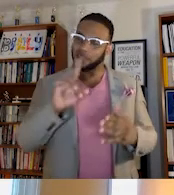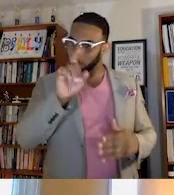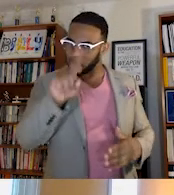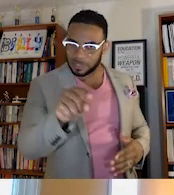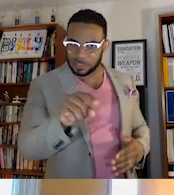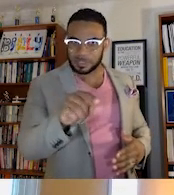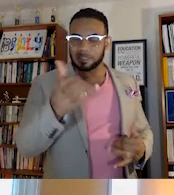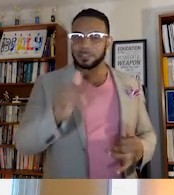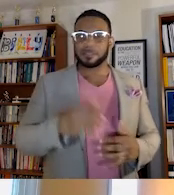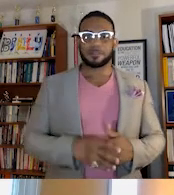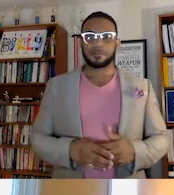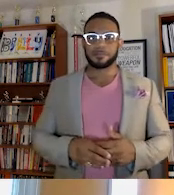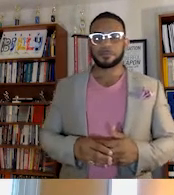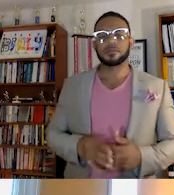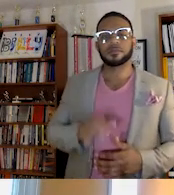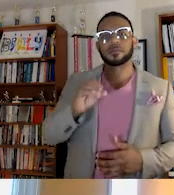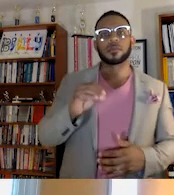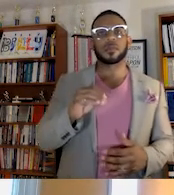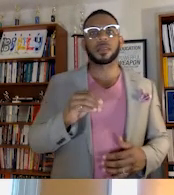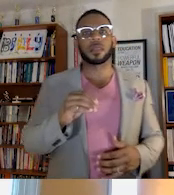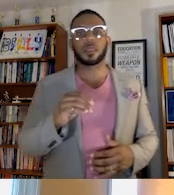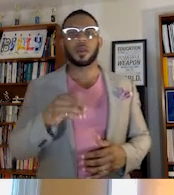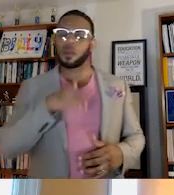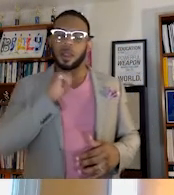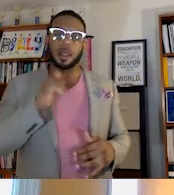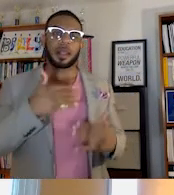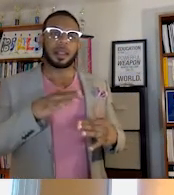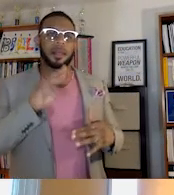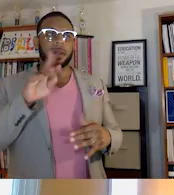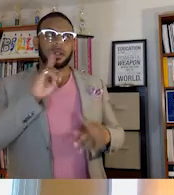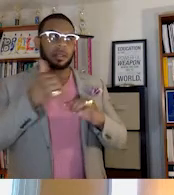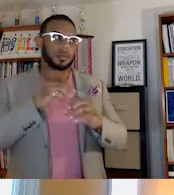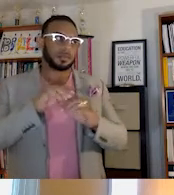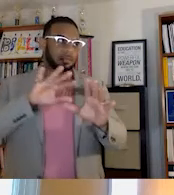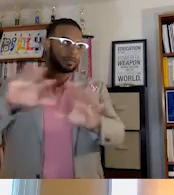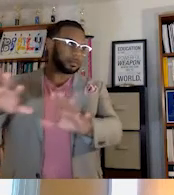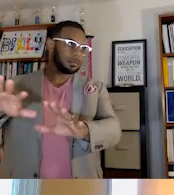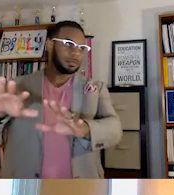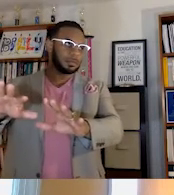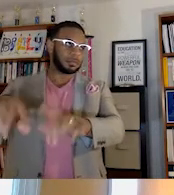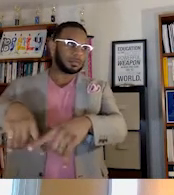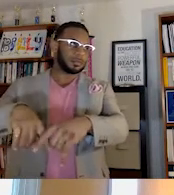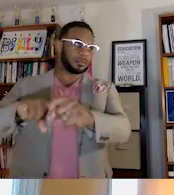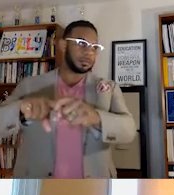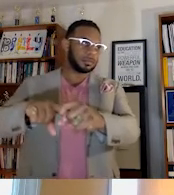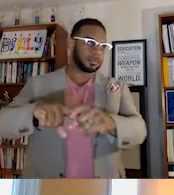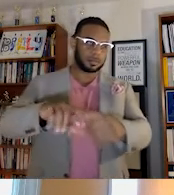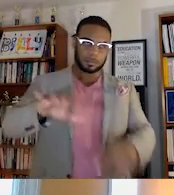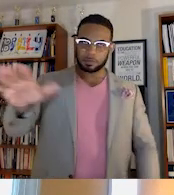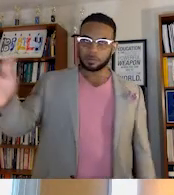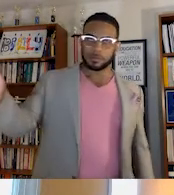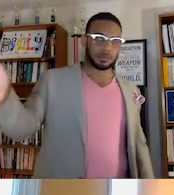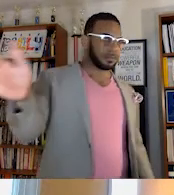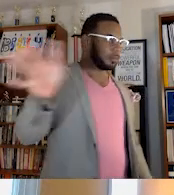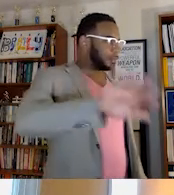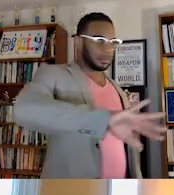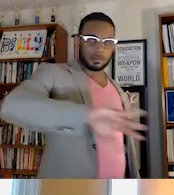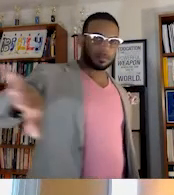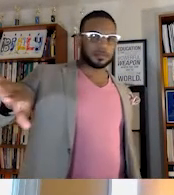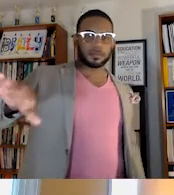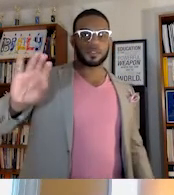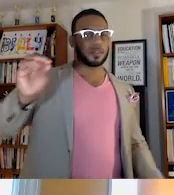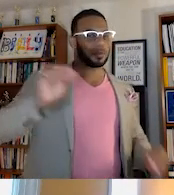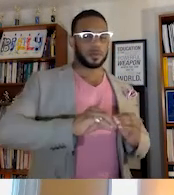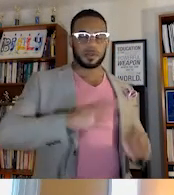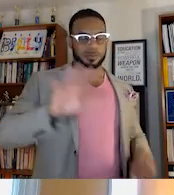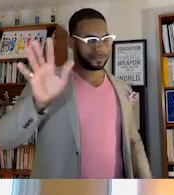question. All right, so we're not going to let Mike talk anymore. He just keeps making too much sense, and then he talks forever. We just no more